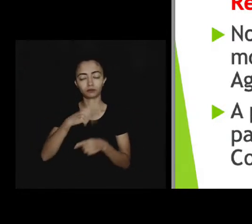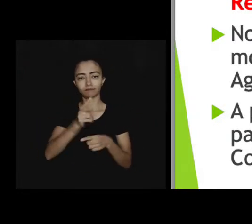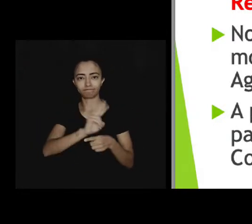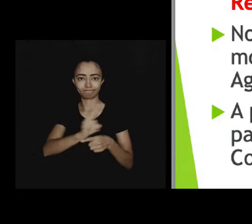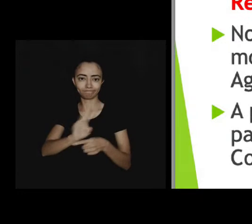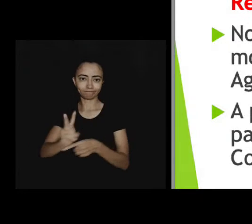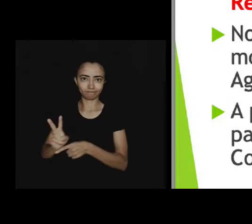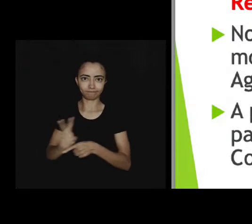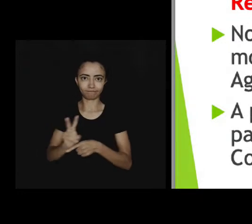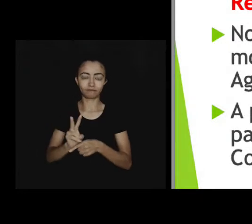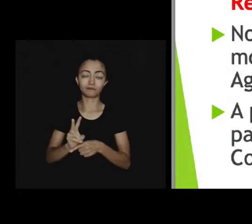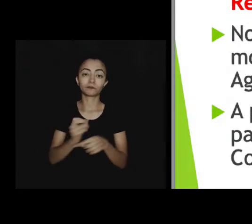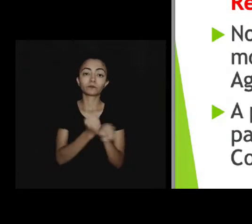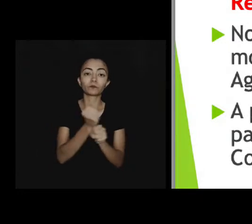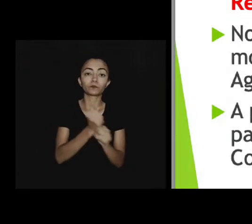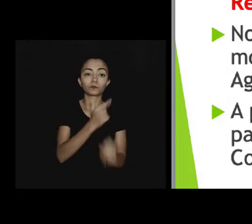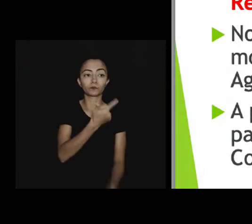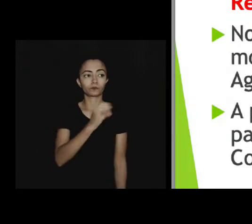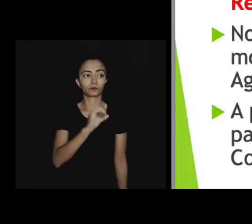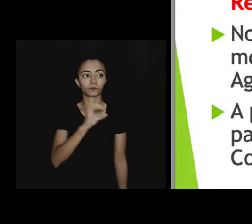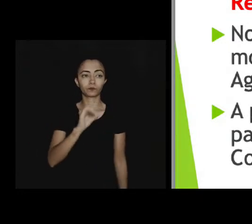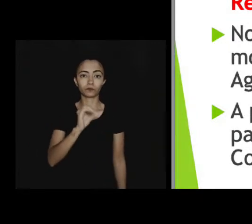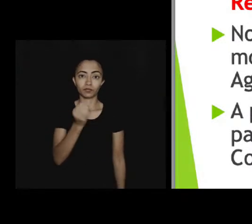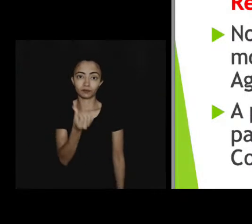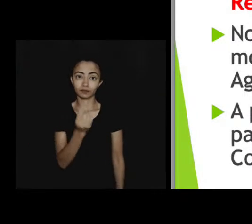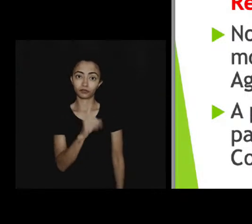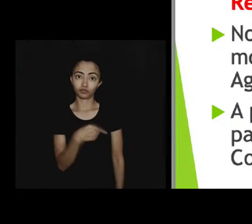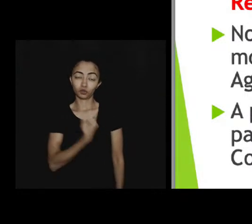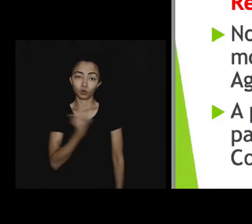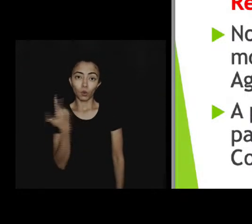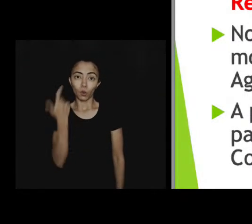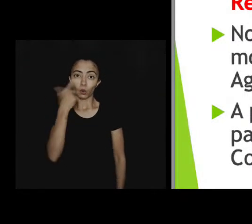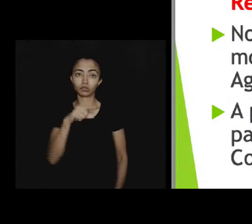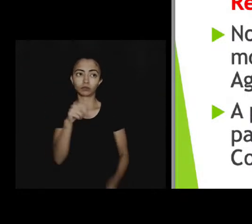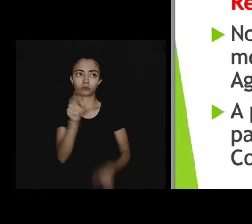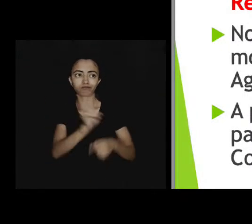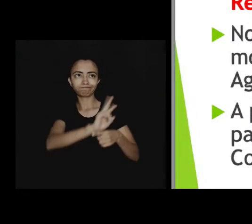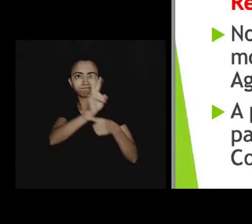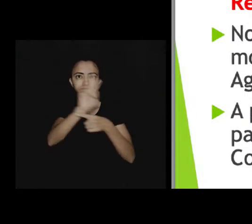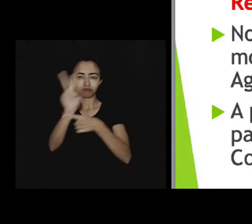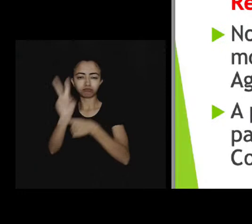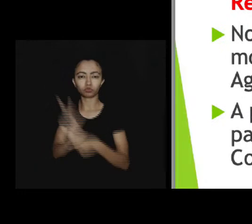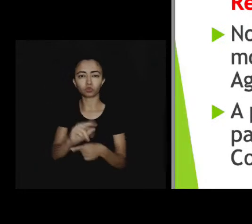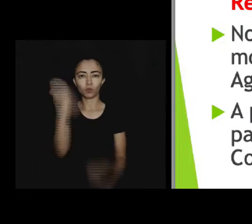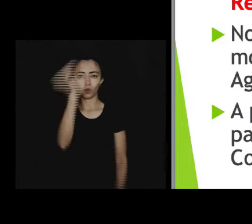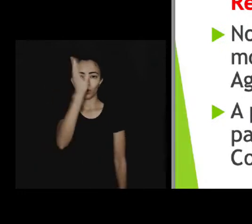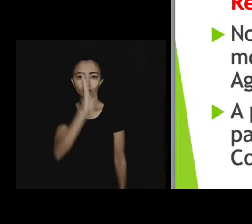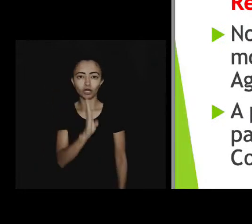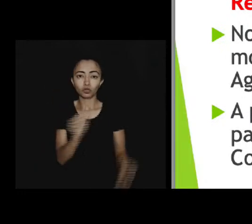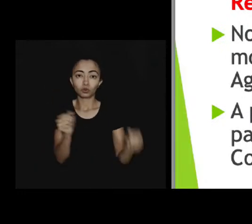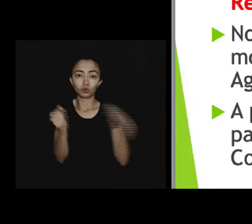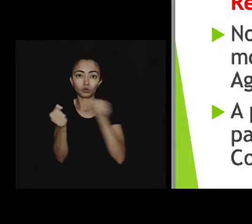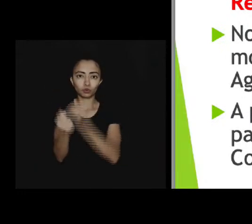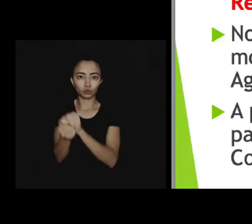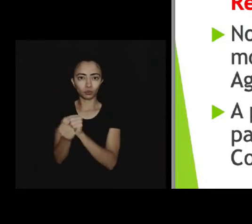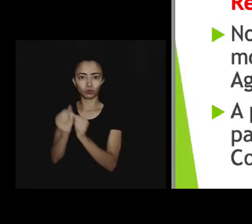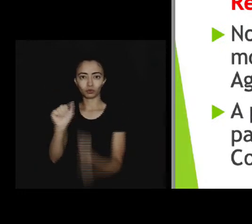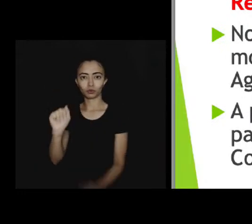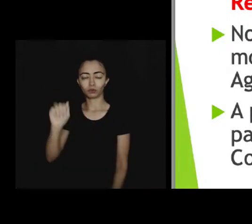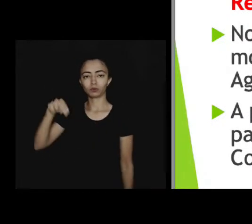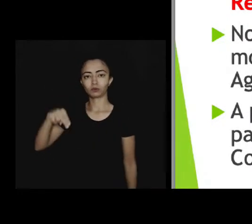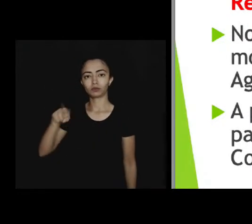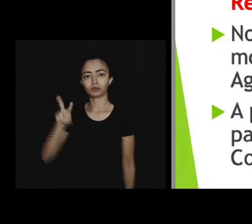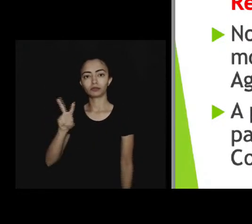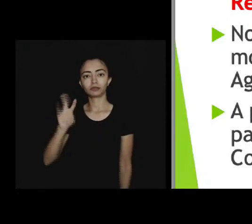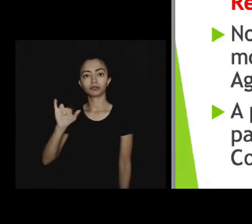In 2006, we were able to monitor, have a national monitoring system together with Anvisa,